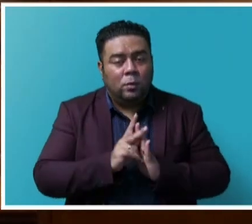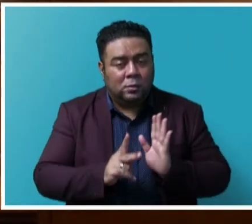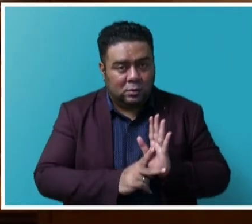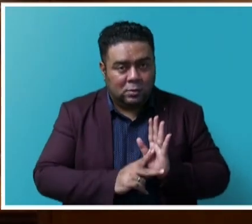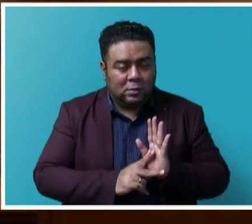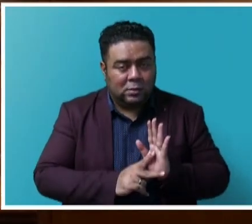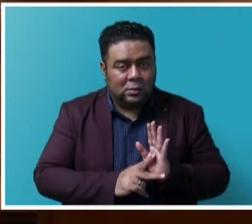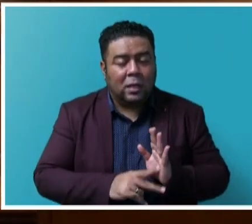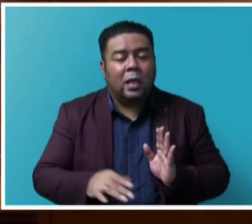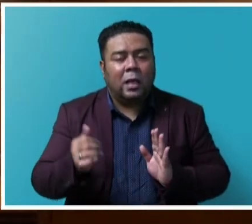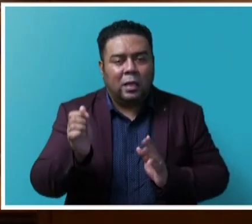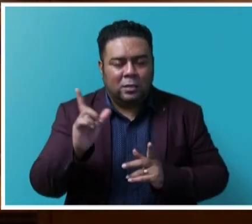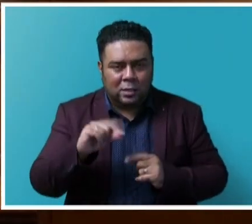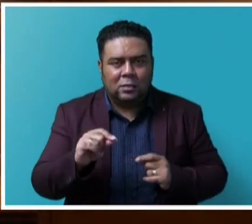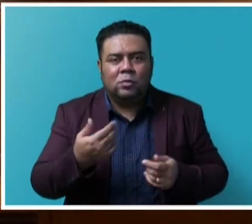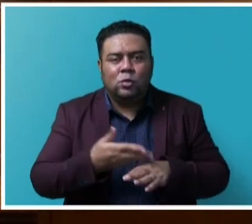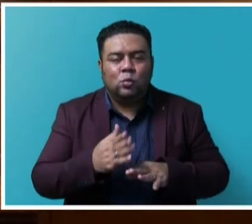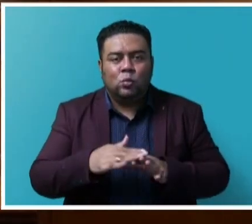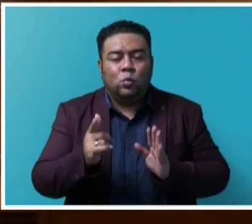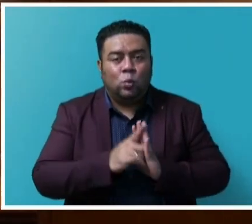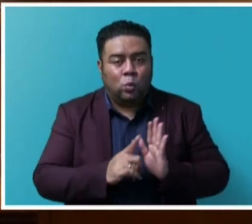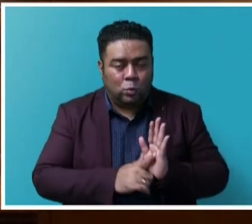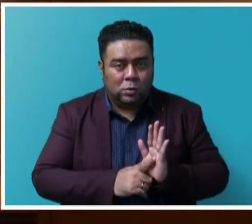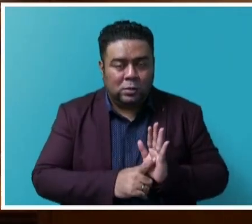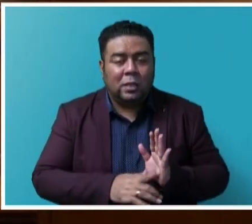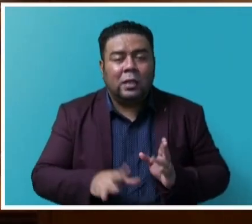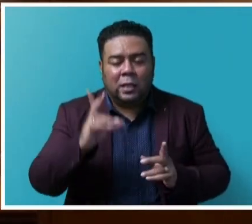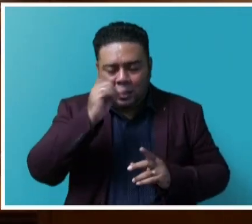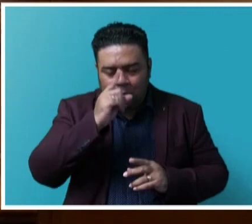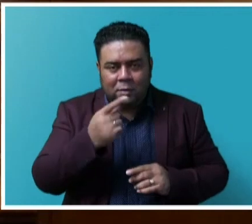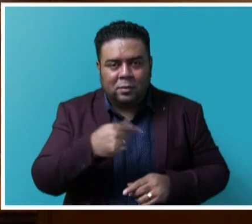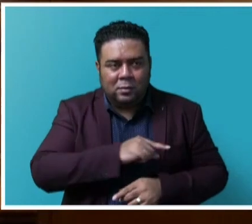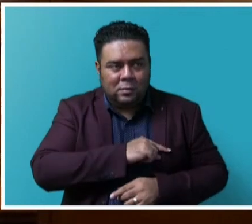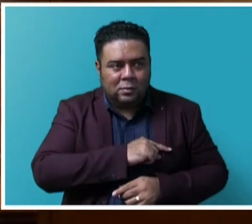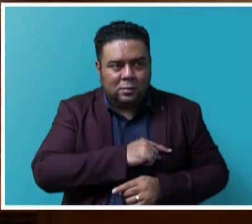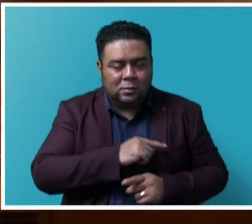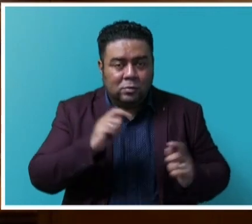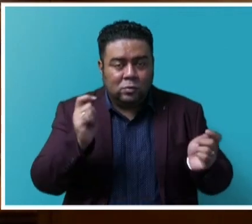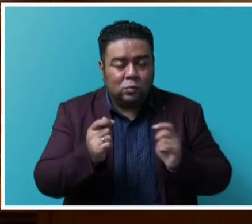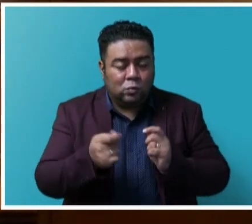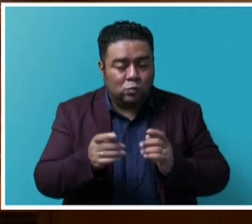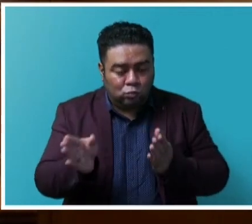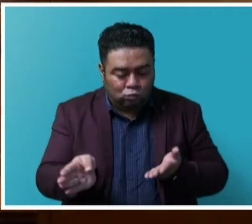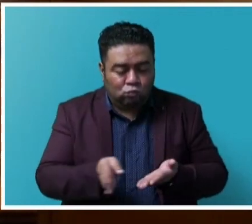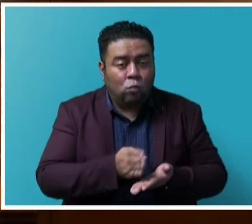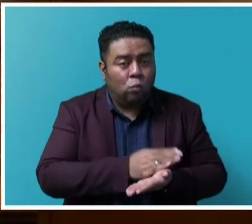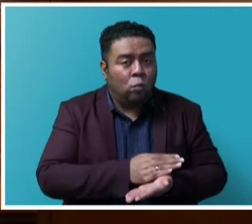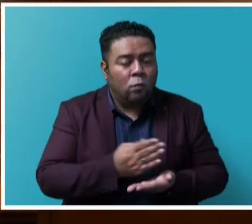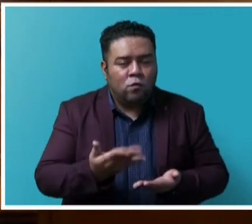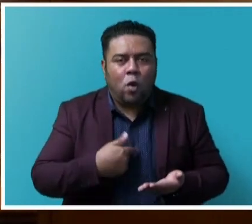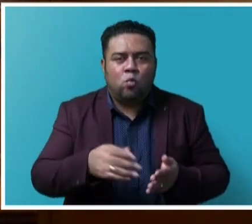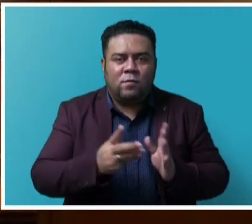and enacted laws that enable us to turn the corner, drive